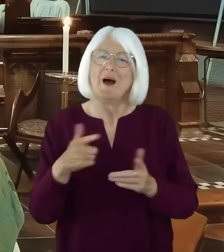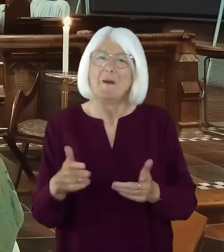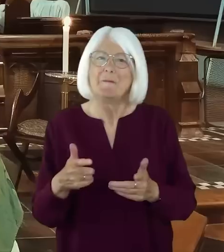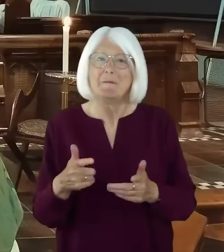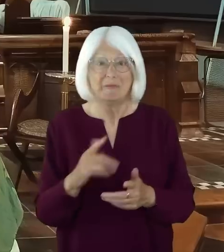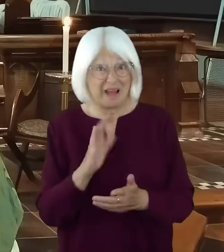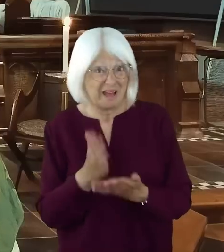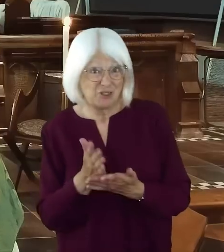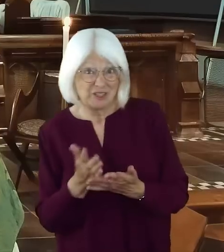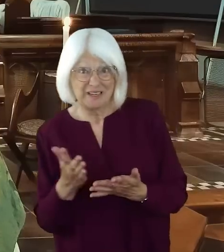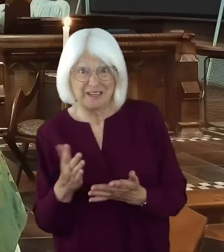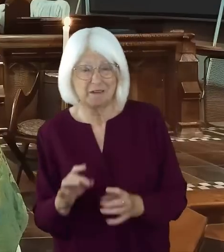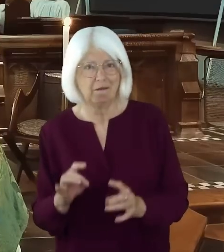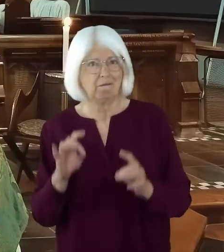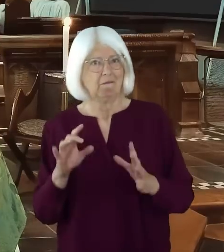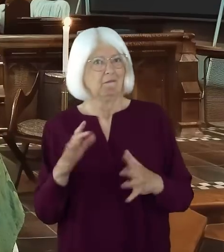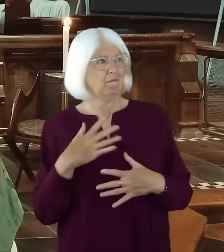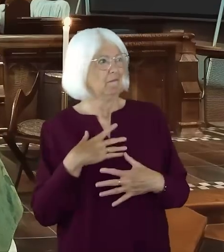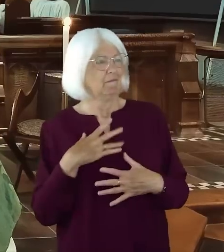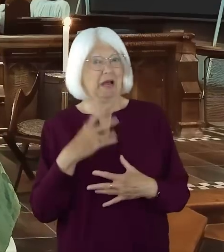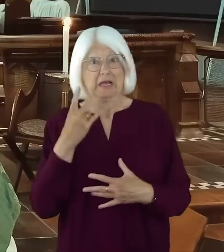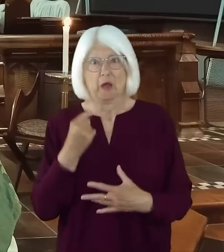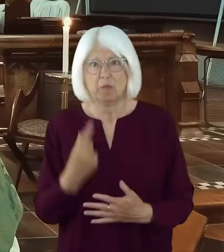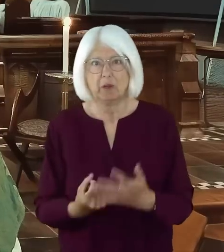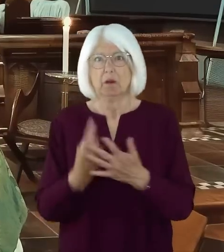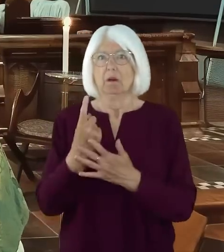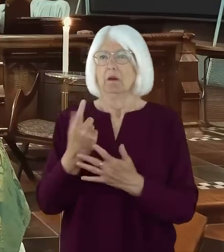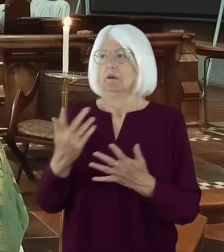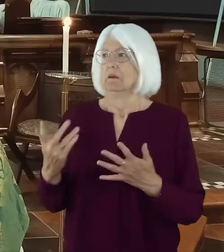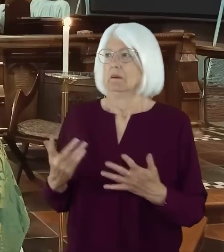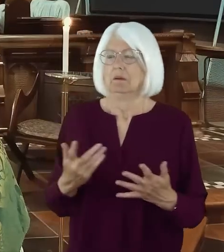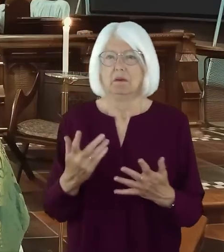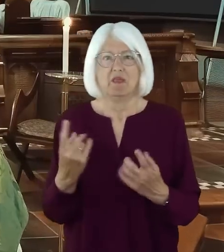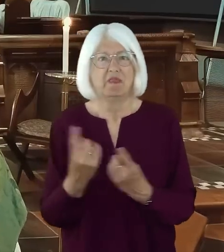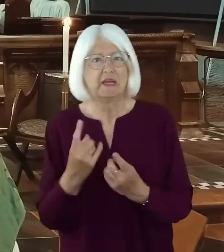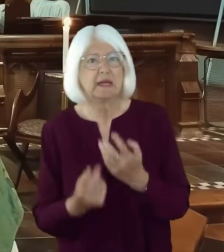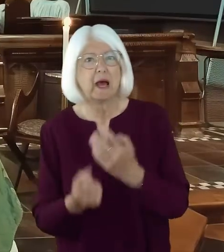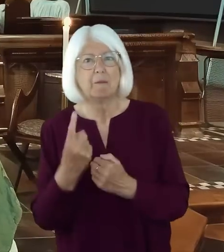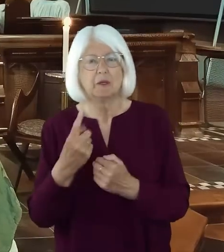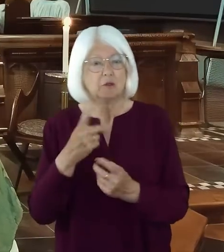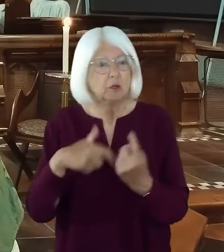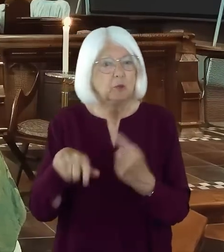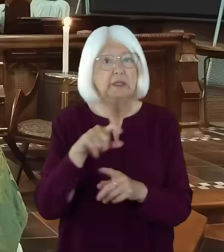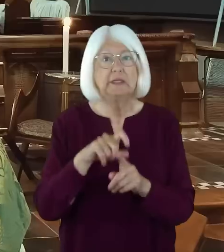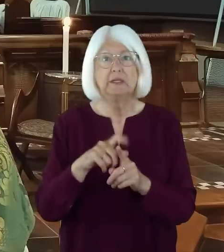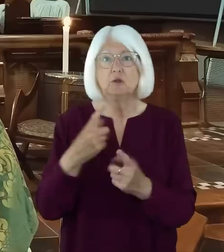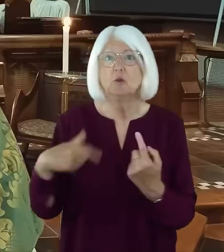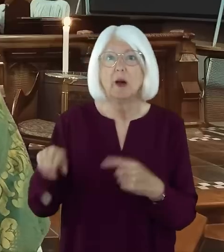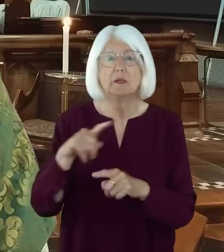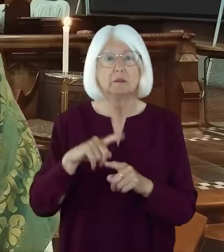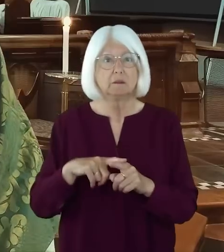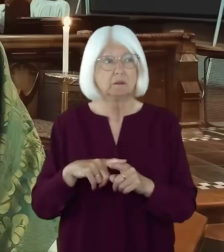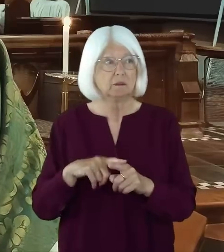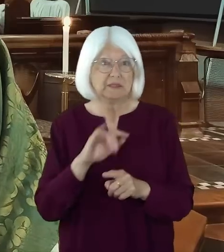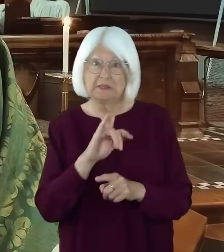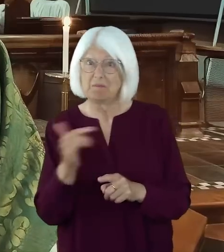extraordinary. And the things that happen to us, the things that happen in our communities, the things that happen in